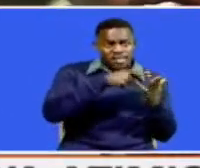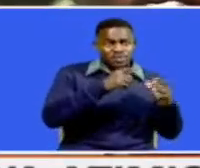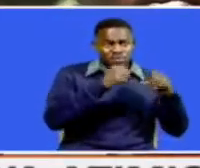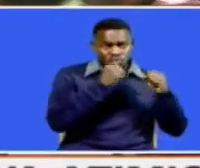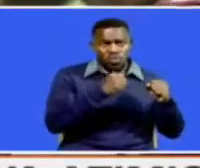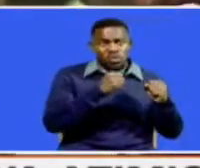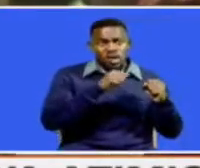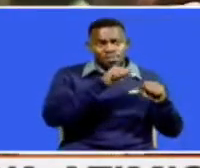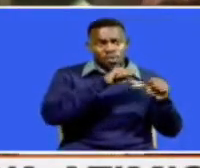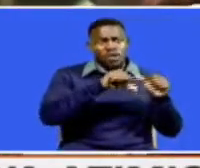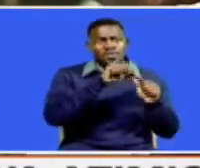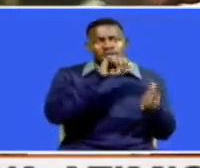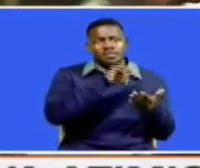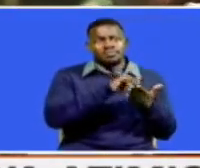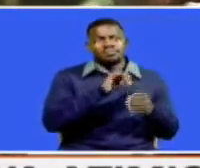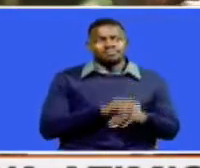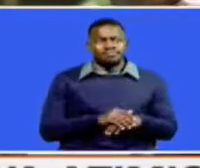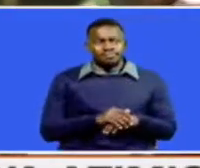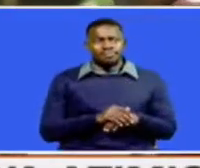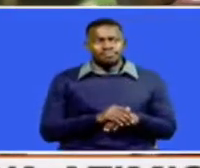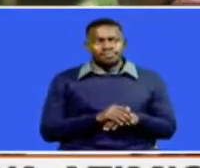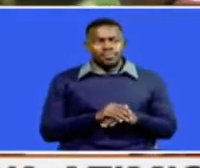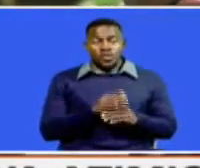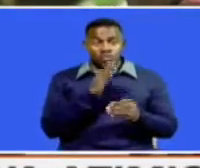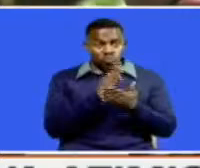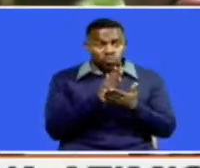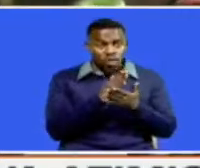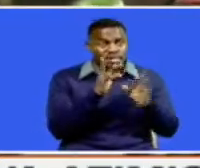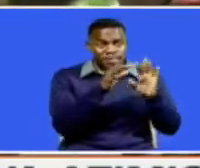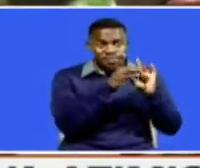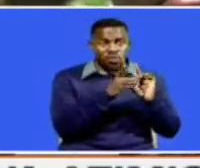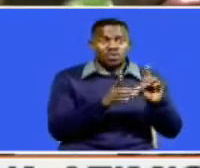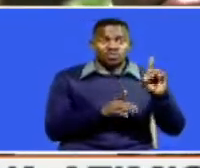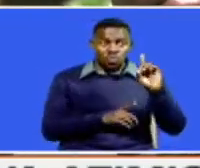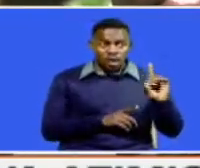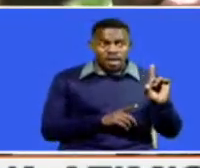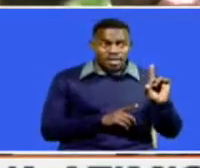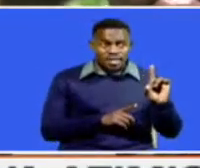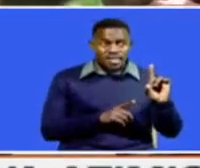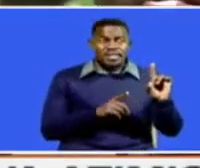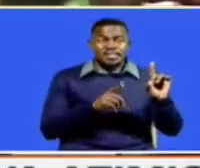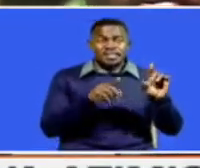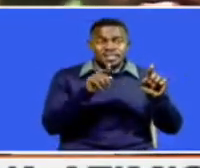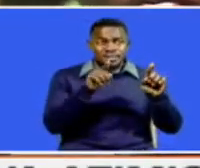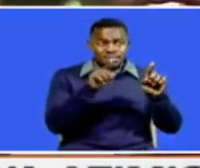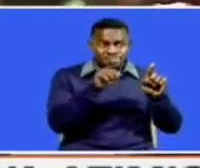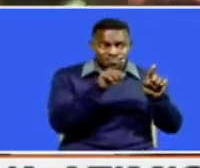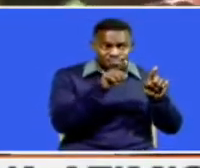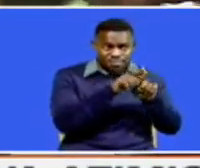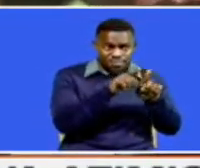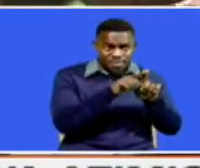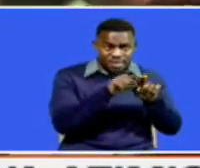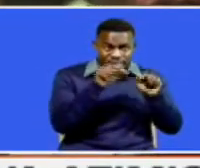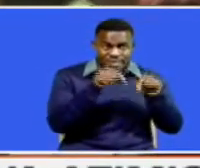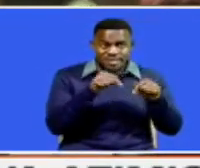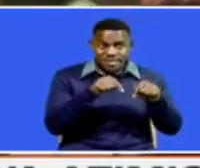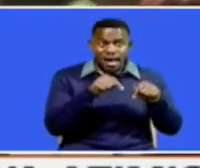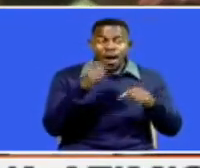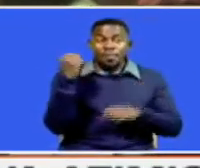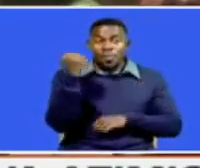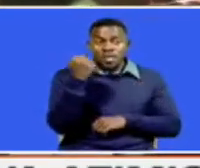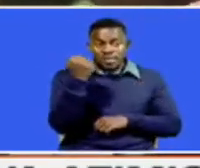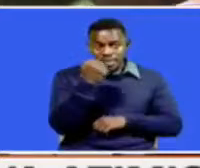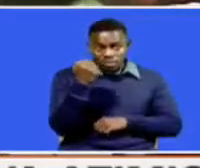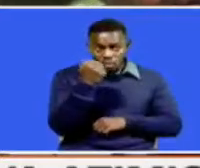rejection. But we remain an integral part of Azimio, a democratic coalition where dissent. Dissenting doesn't